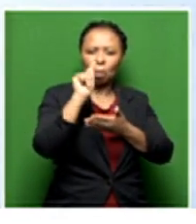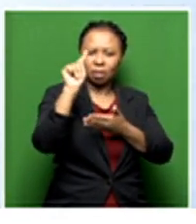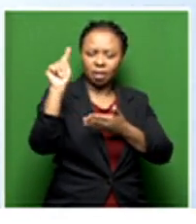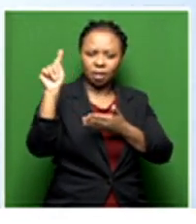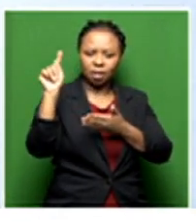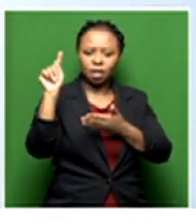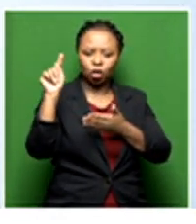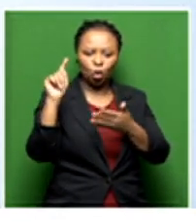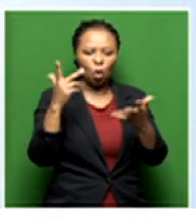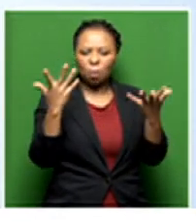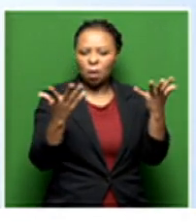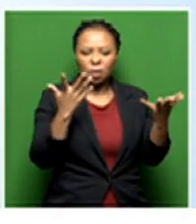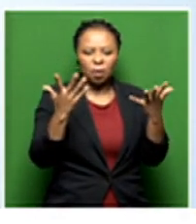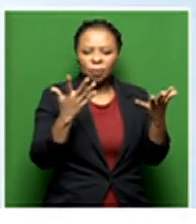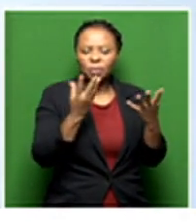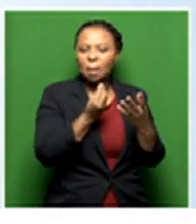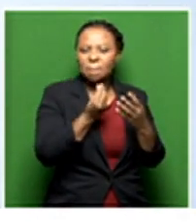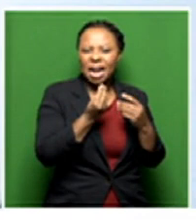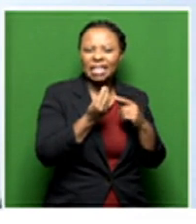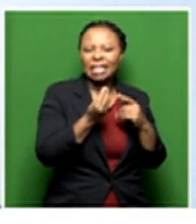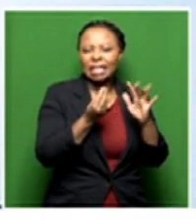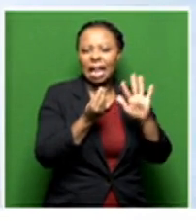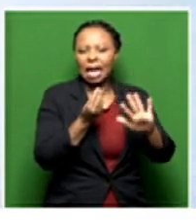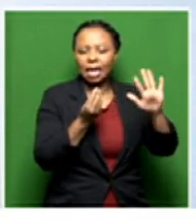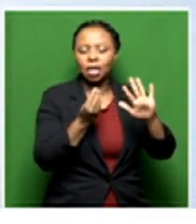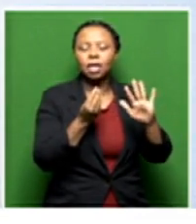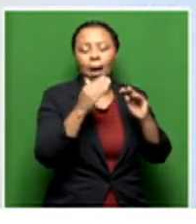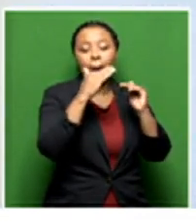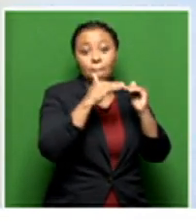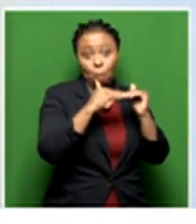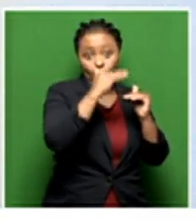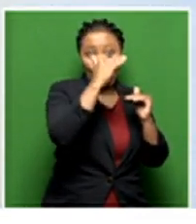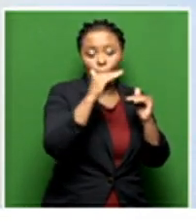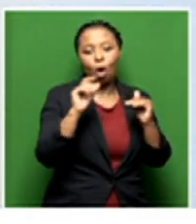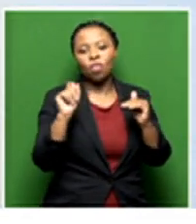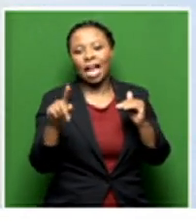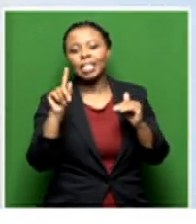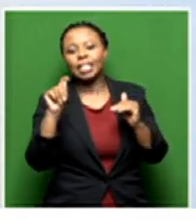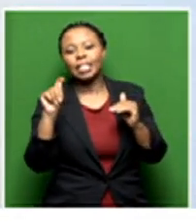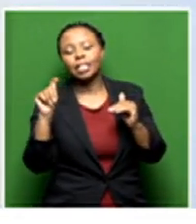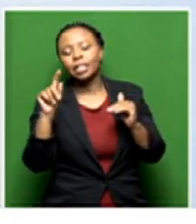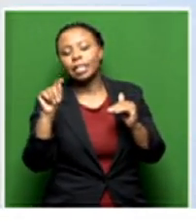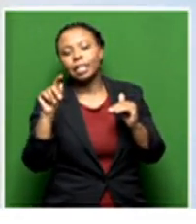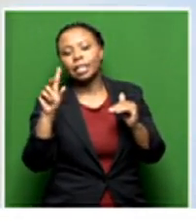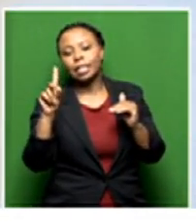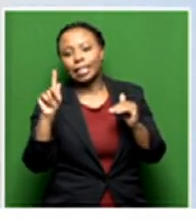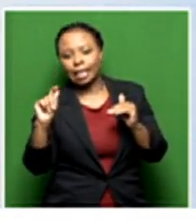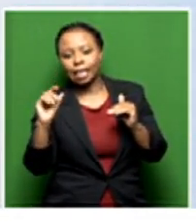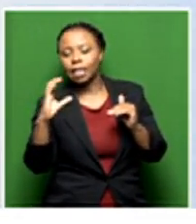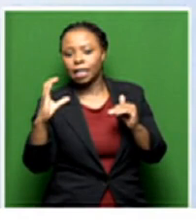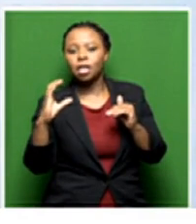At a little bit, let's just say the price tag will be a bit much higher than the DTC 400, the normal one, you know. Okay.